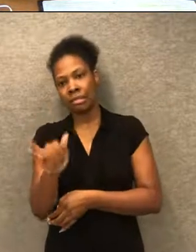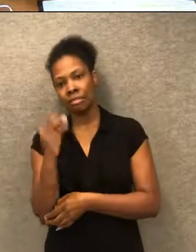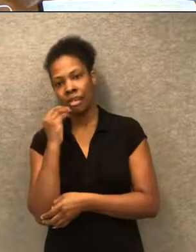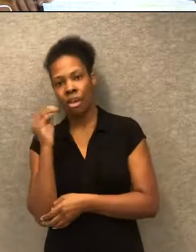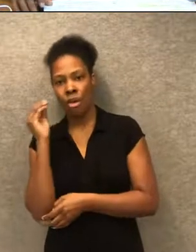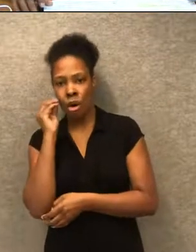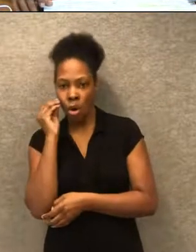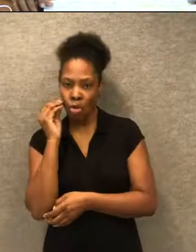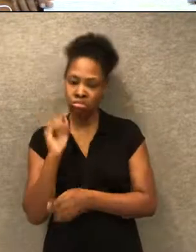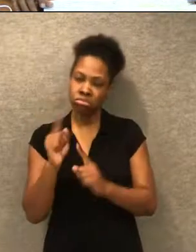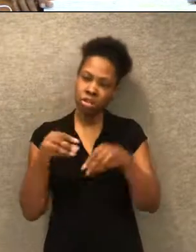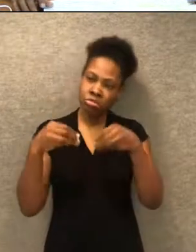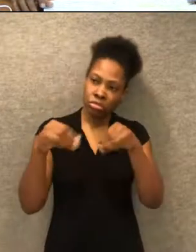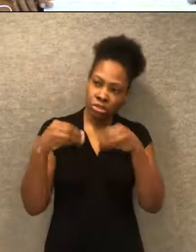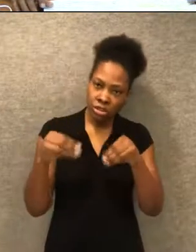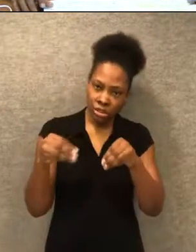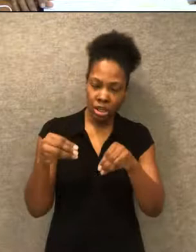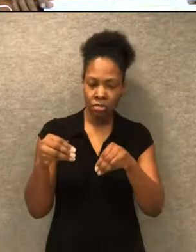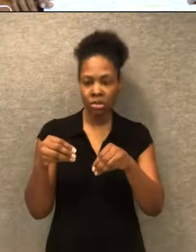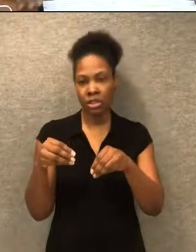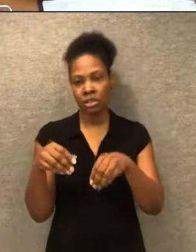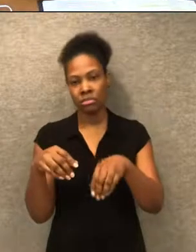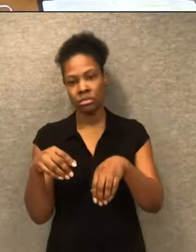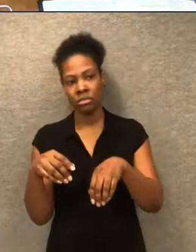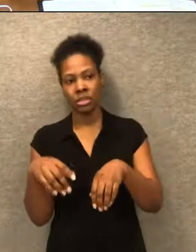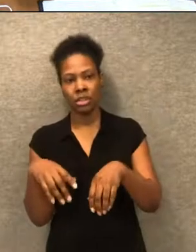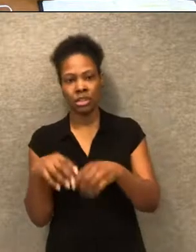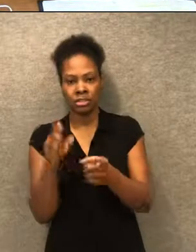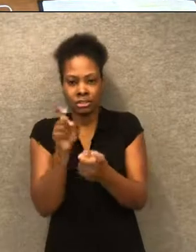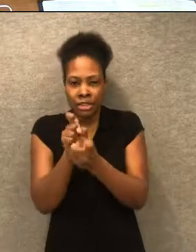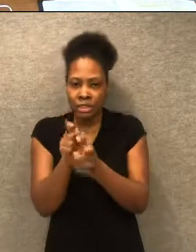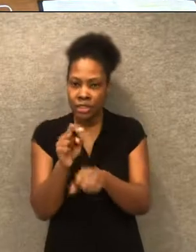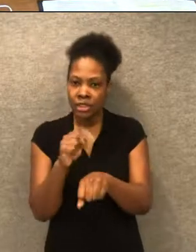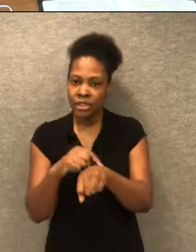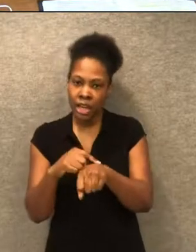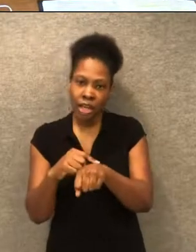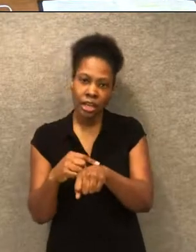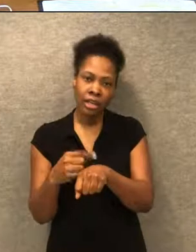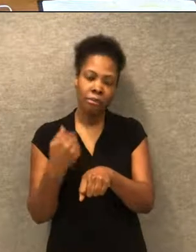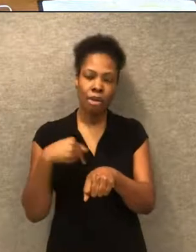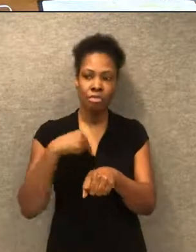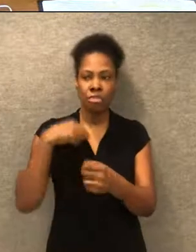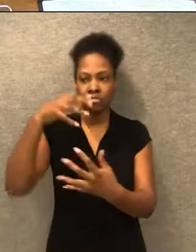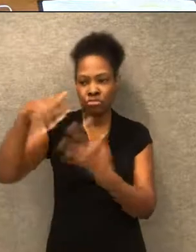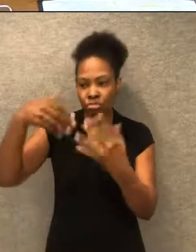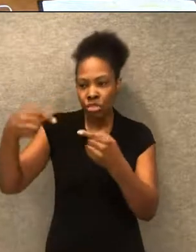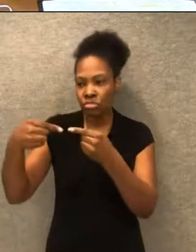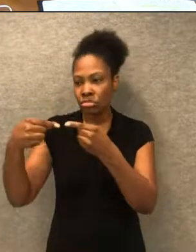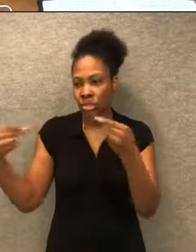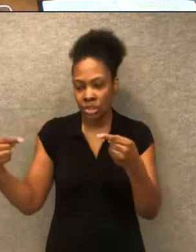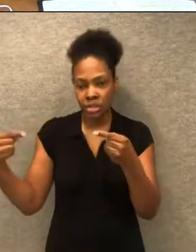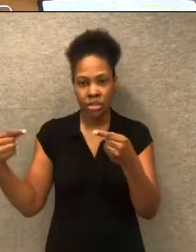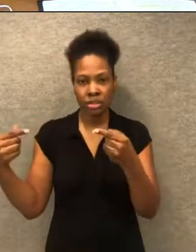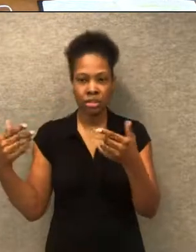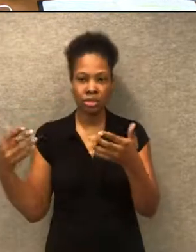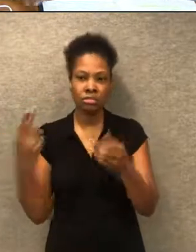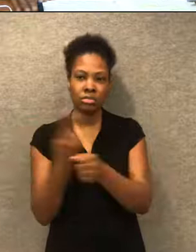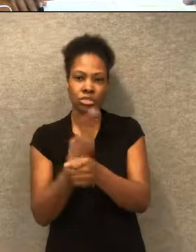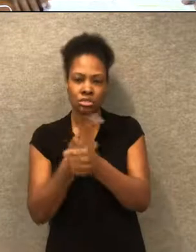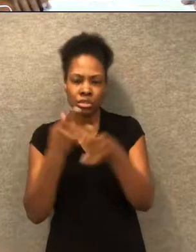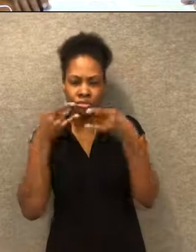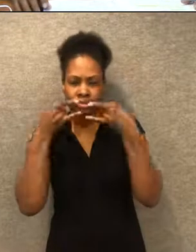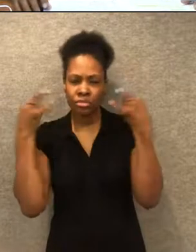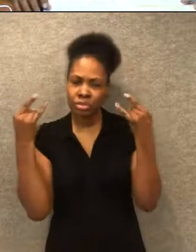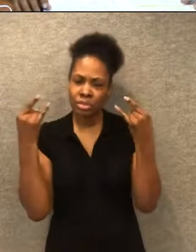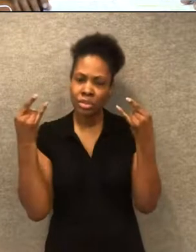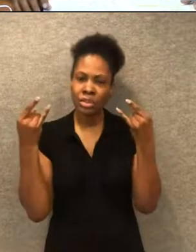go shopping at a certain time, and we was practicing social distance and we was practicing wearing face masks, that all of